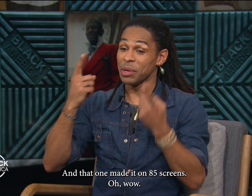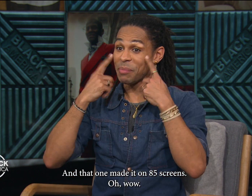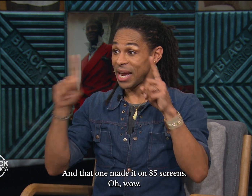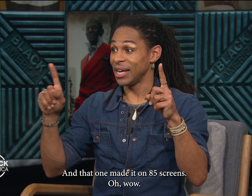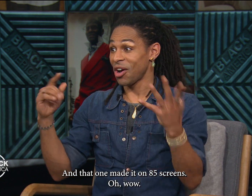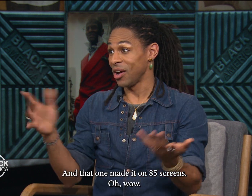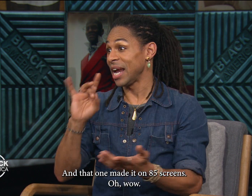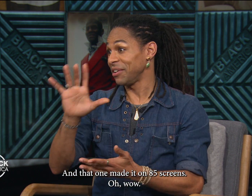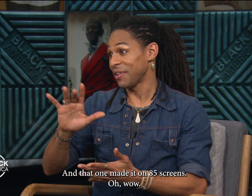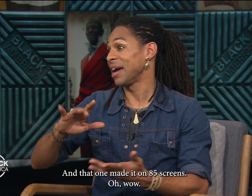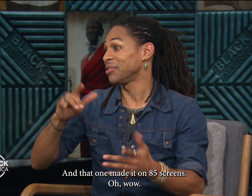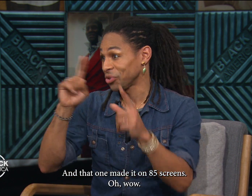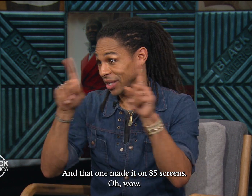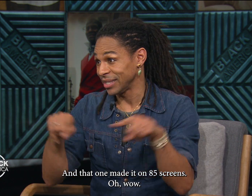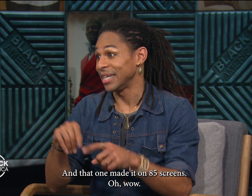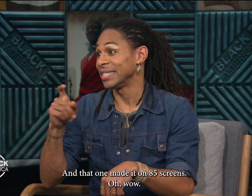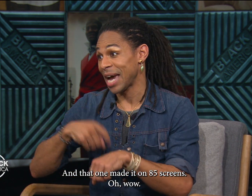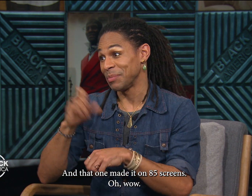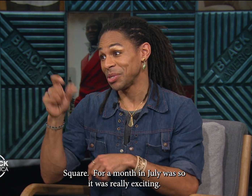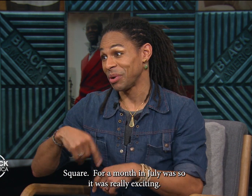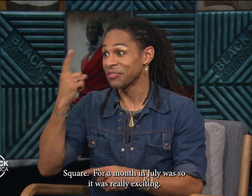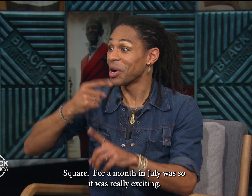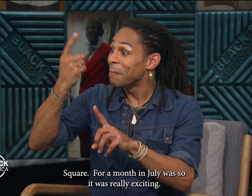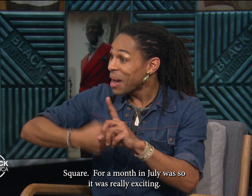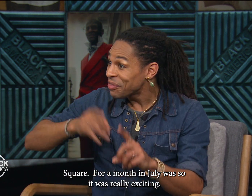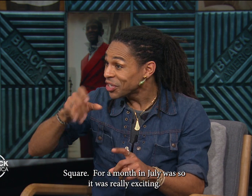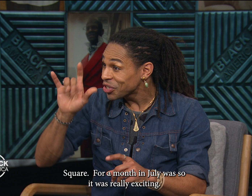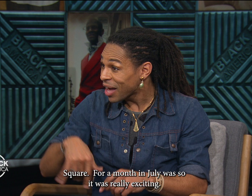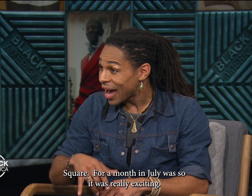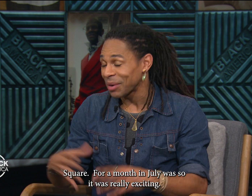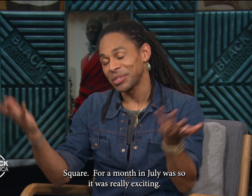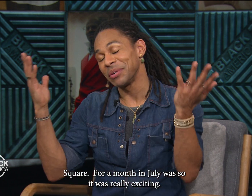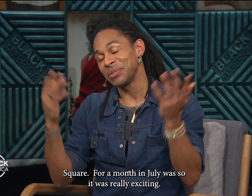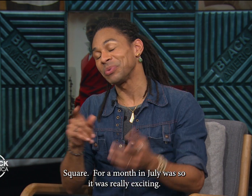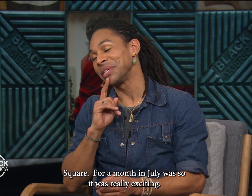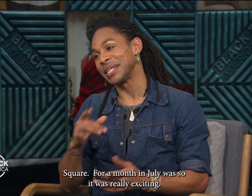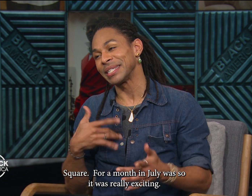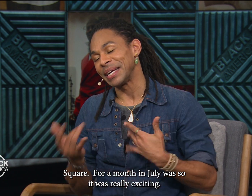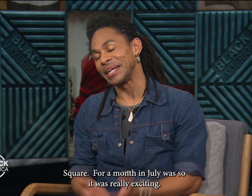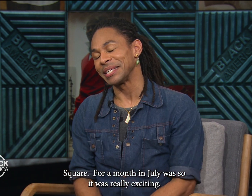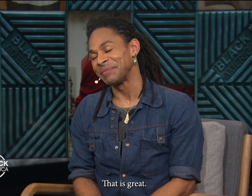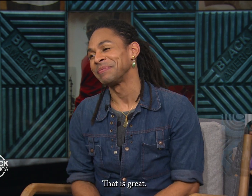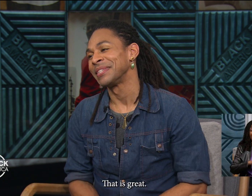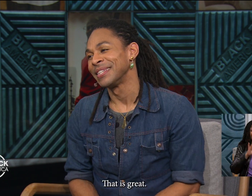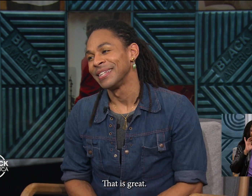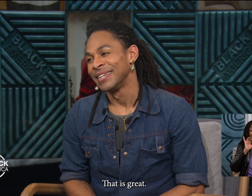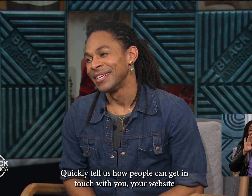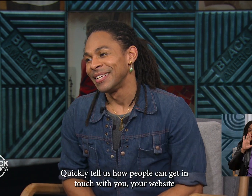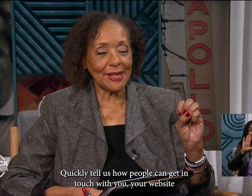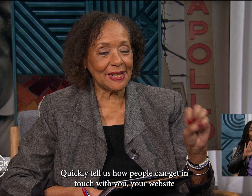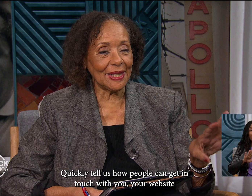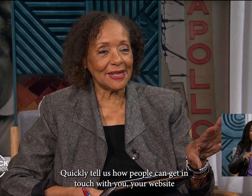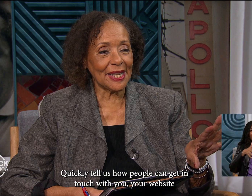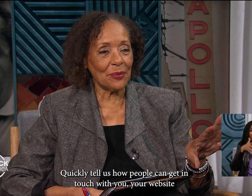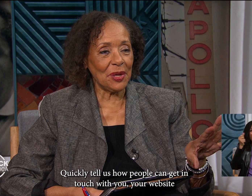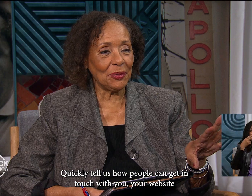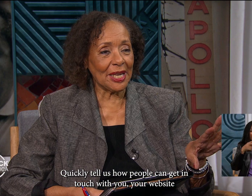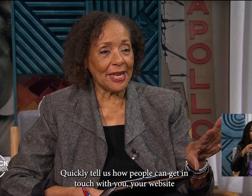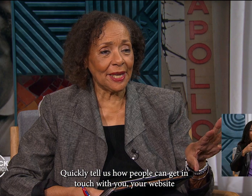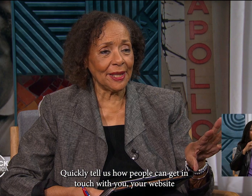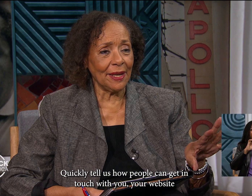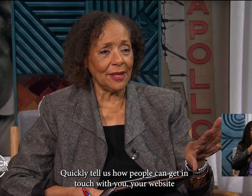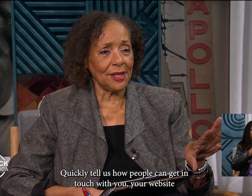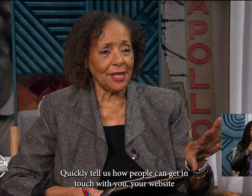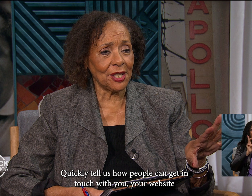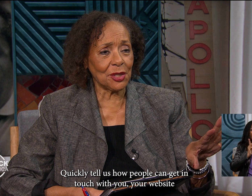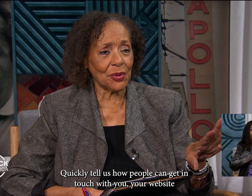And that one made it on 85 screens in Times Square for a month in July. So it was really exciting. That is great. Quickly tell us how people can